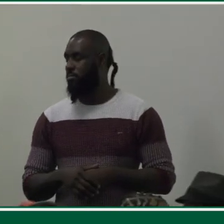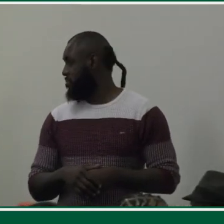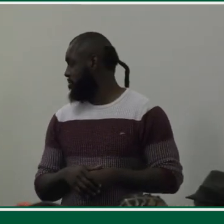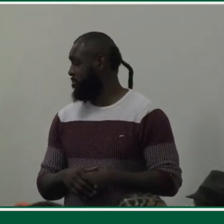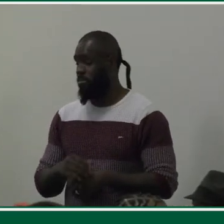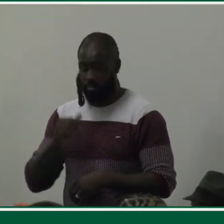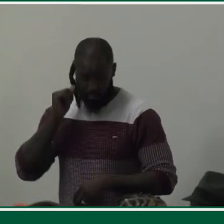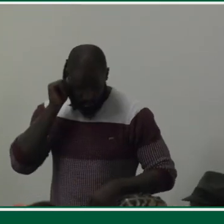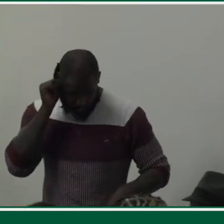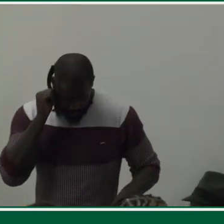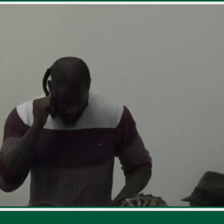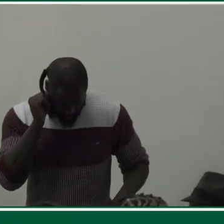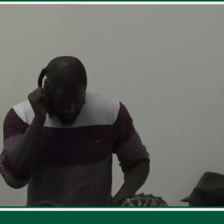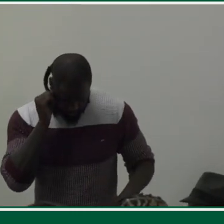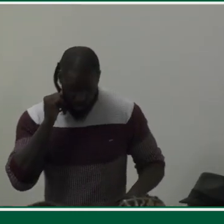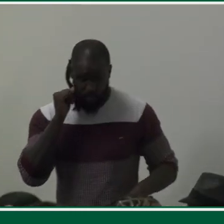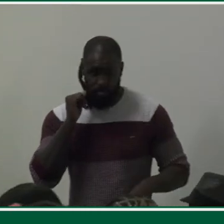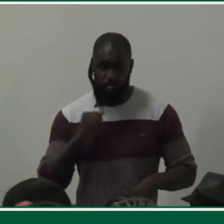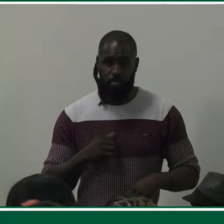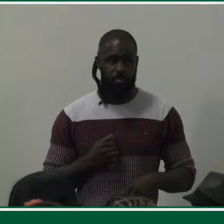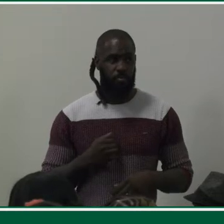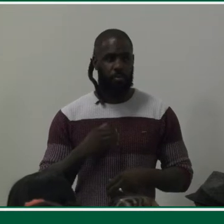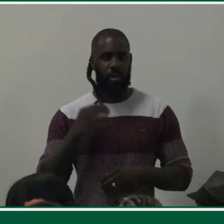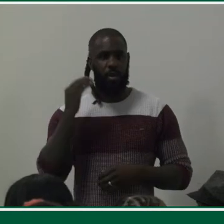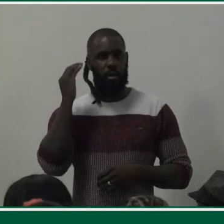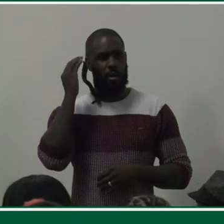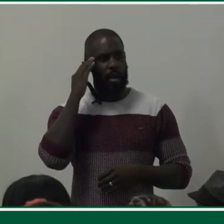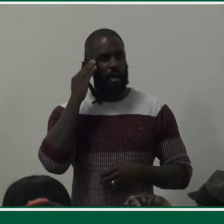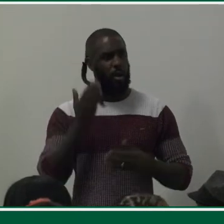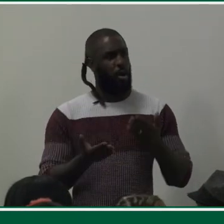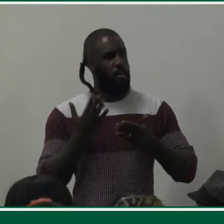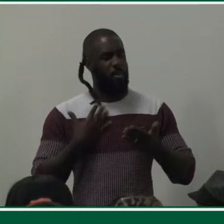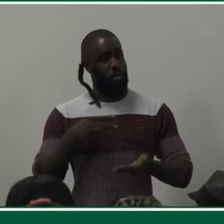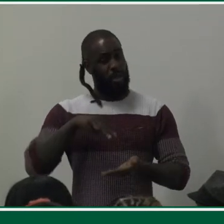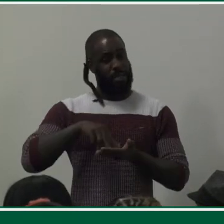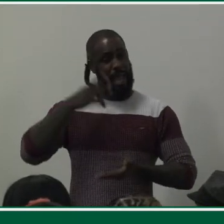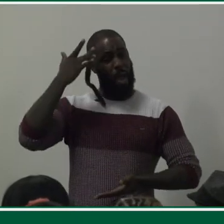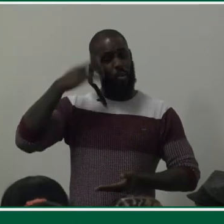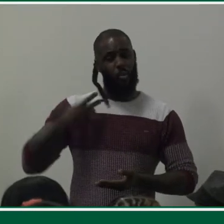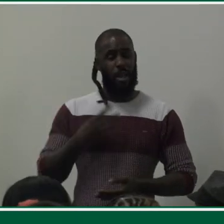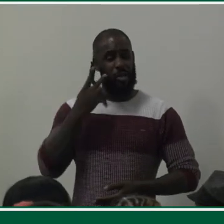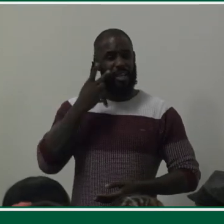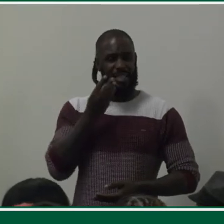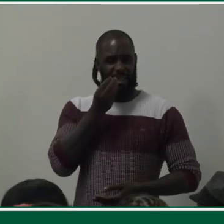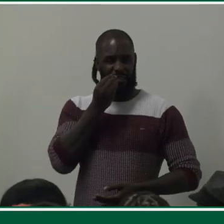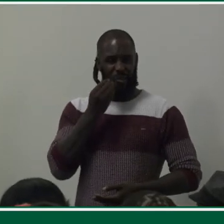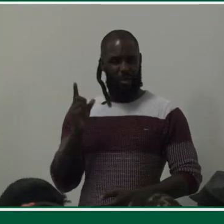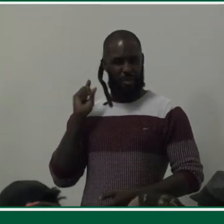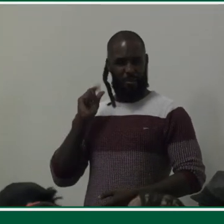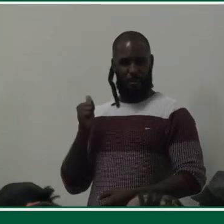couple there. I also know that some folks may want to stand because they're closer to that food in the back. That's okay.